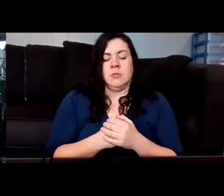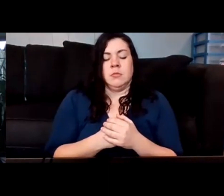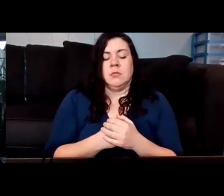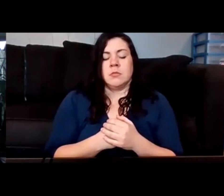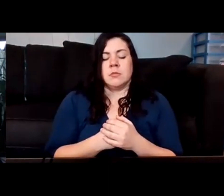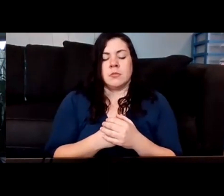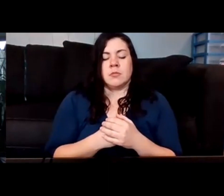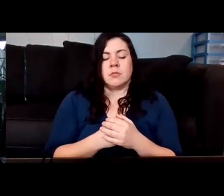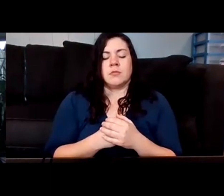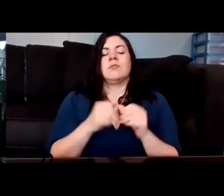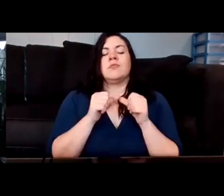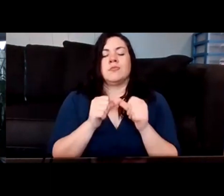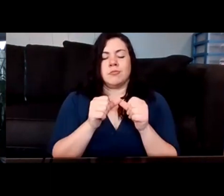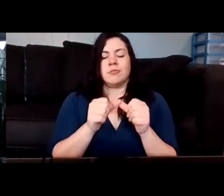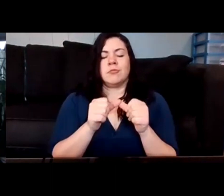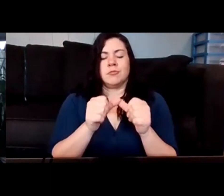Keep breathing fully.